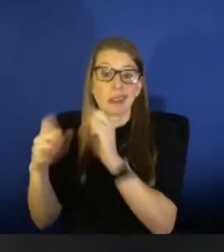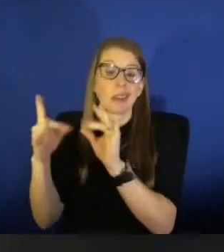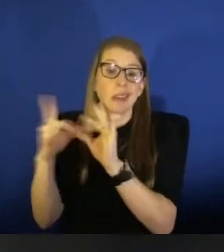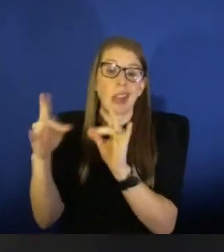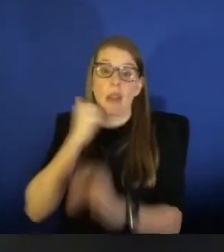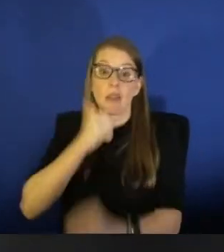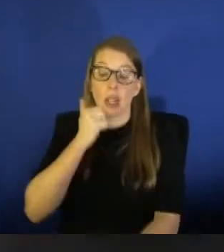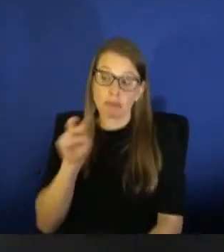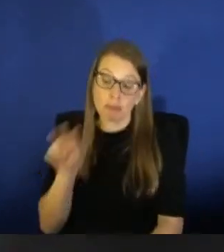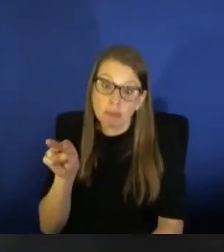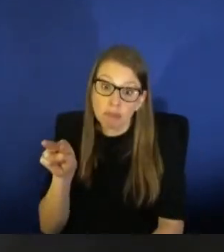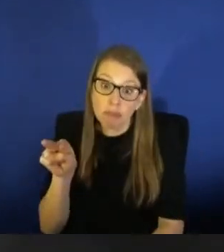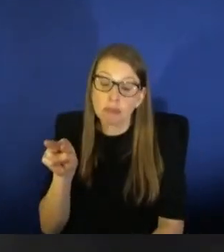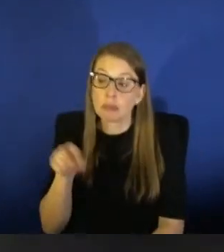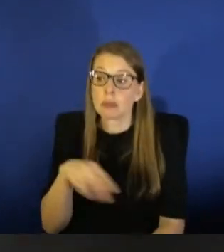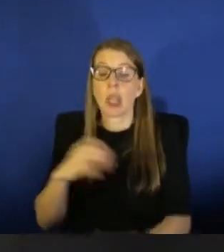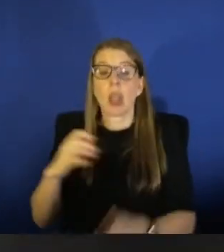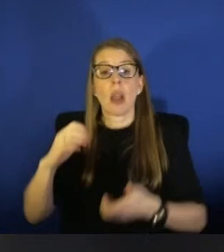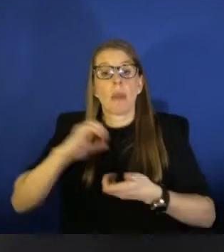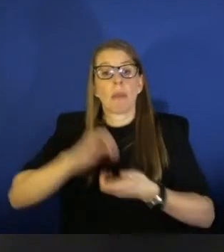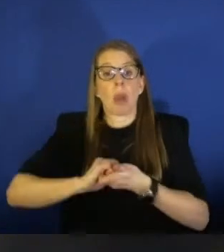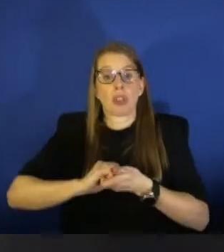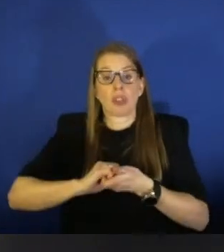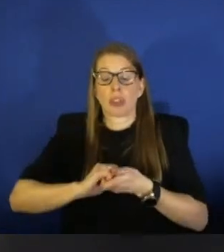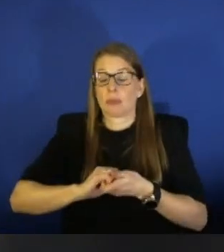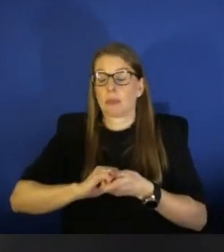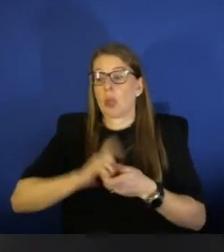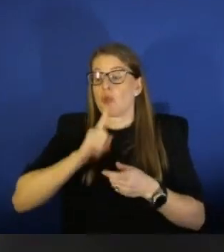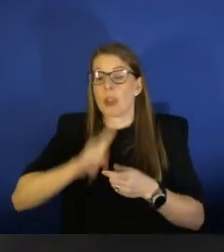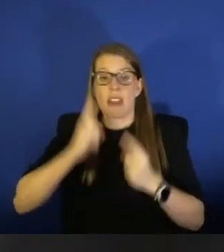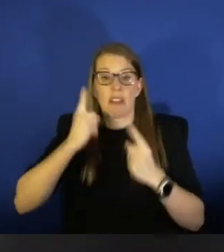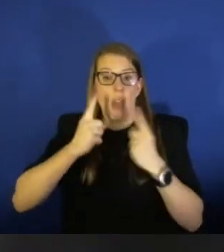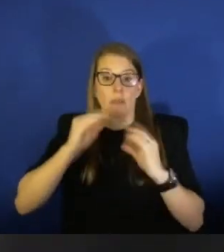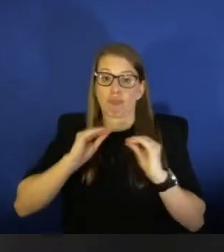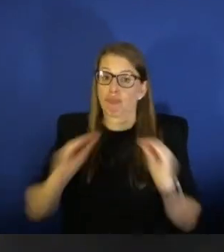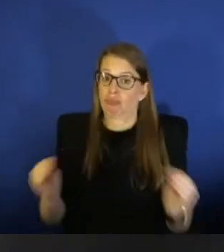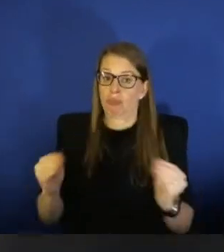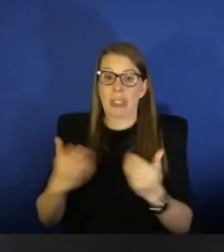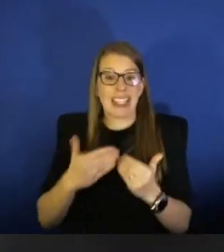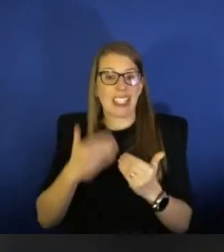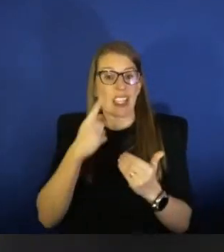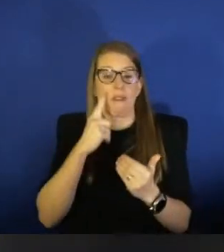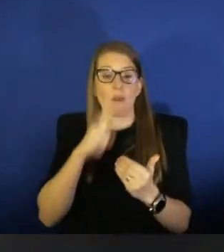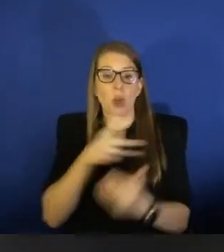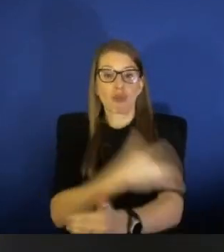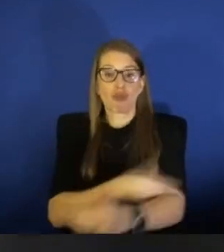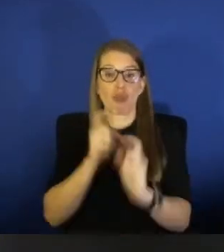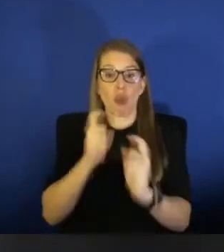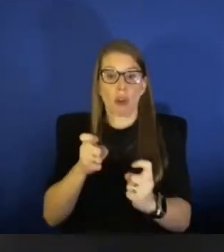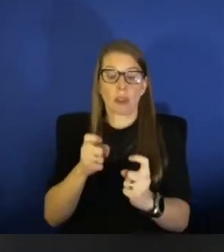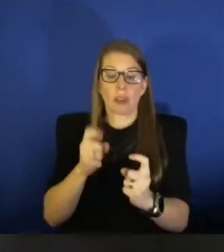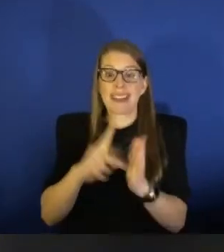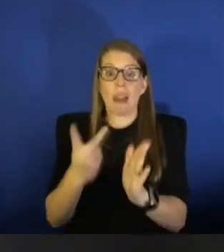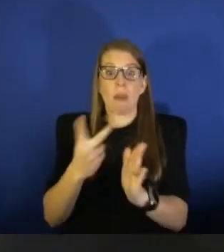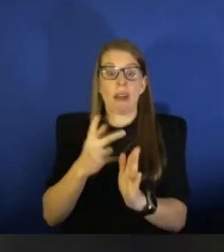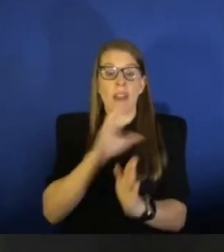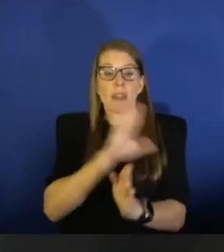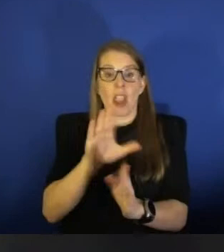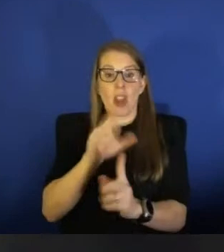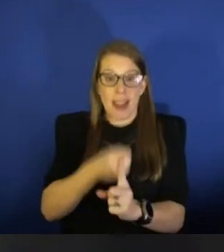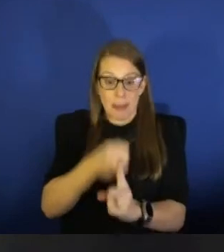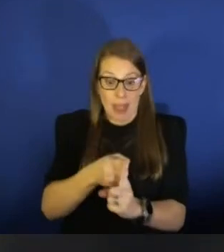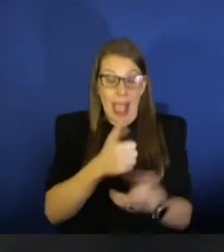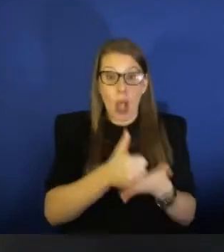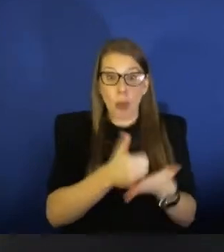like I mentioned, this partnership really was a no-brainer. It's an easy way for donors to be able to double their impact. You're both helping patients